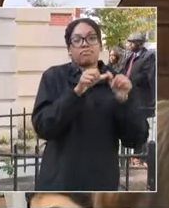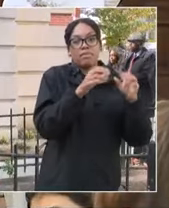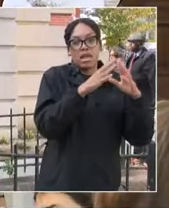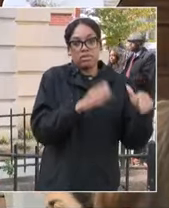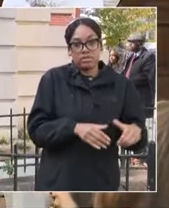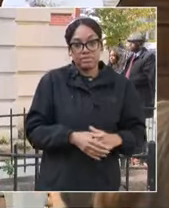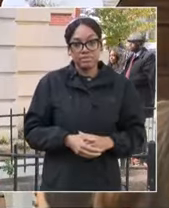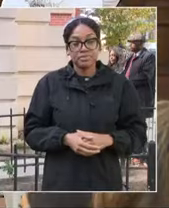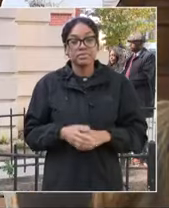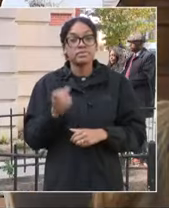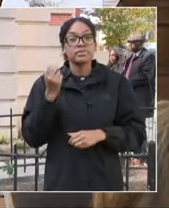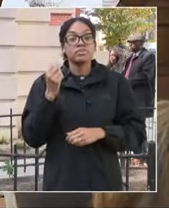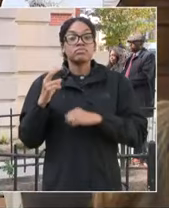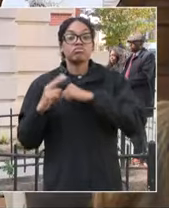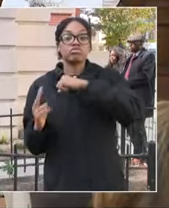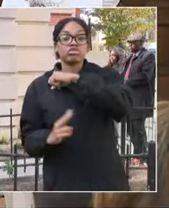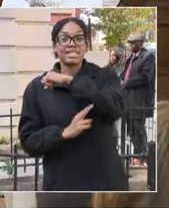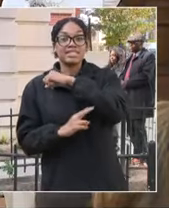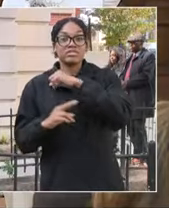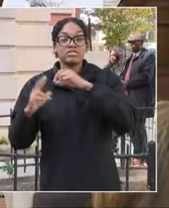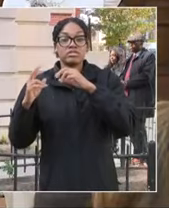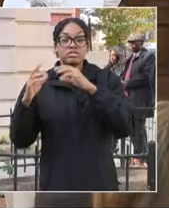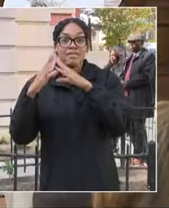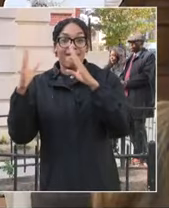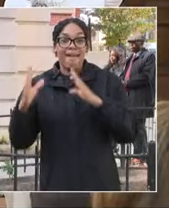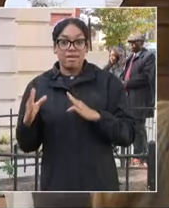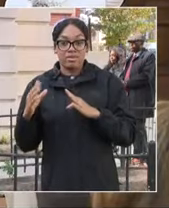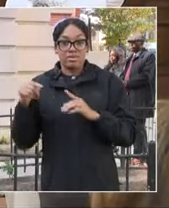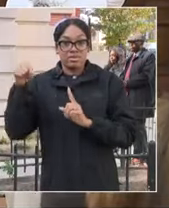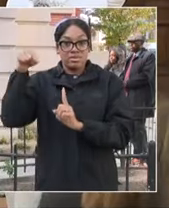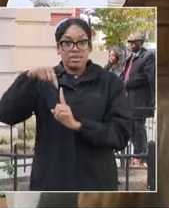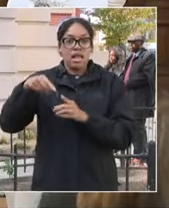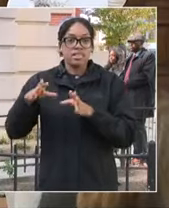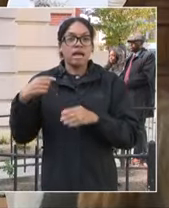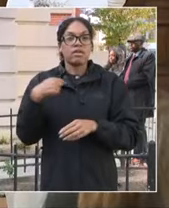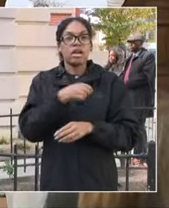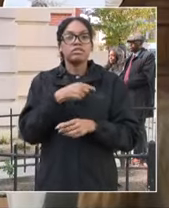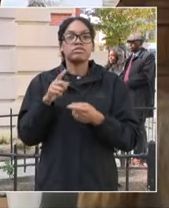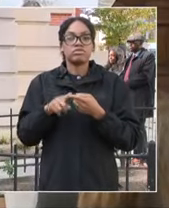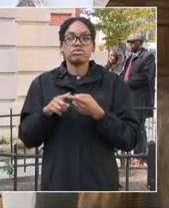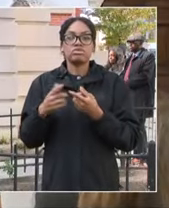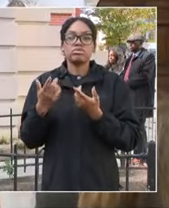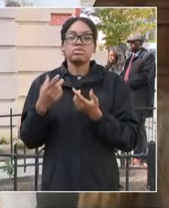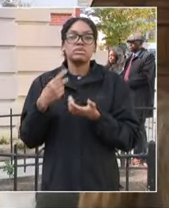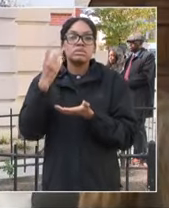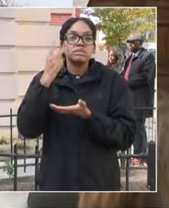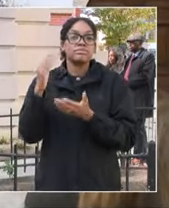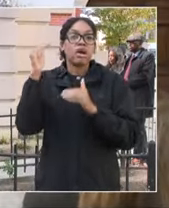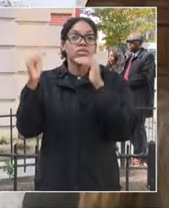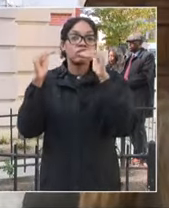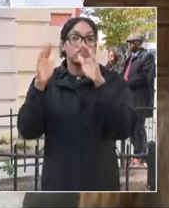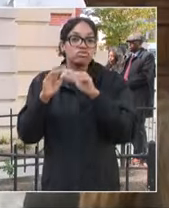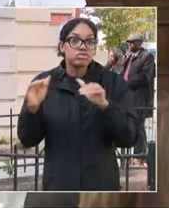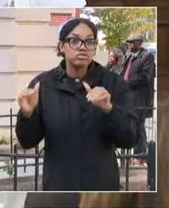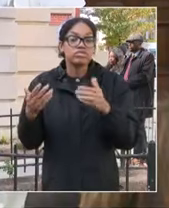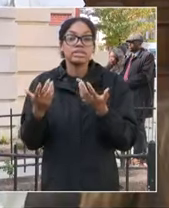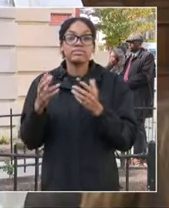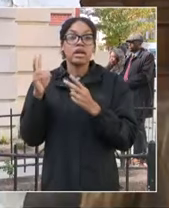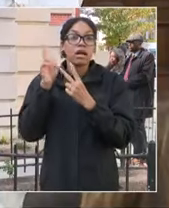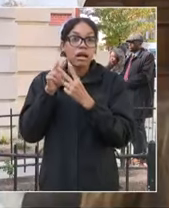well. The bridge housing has allowed us to address adult children and couples.